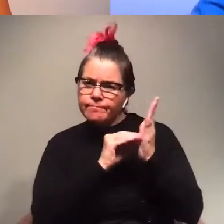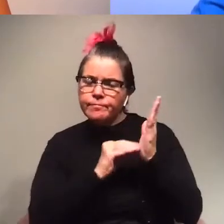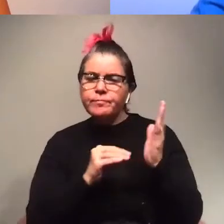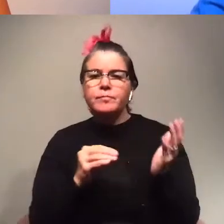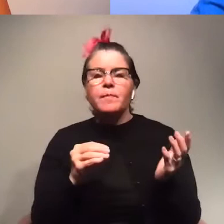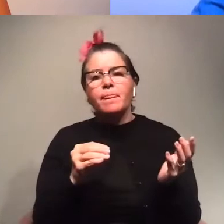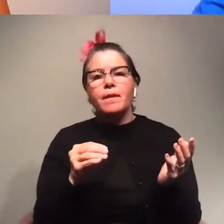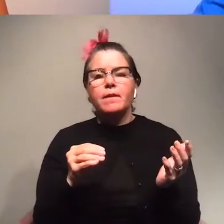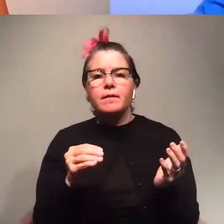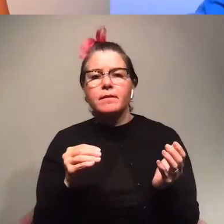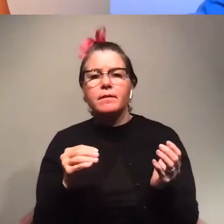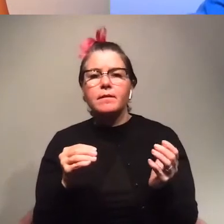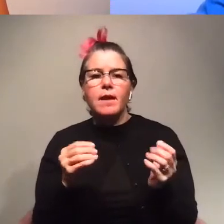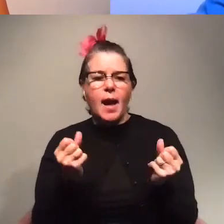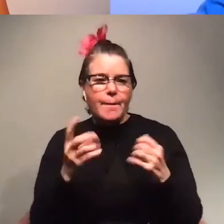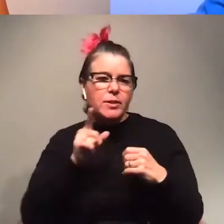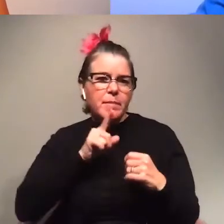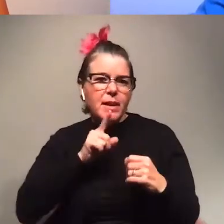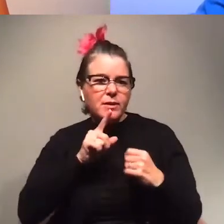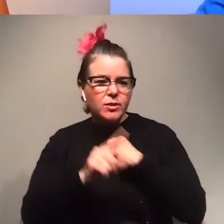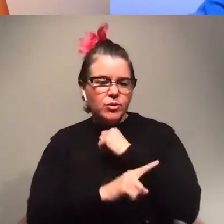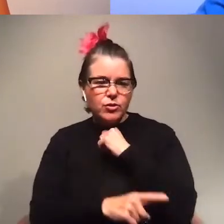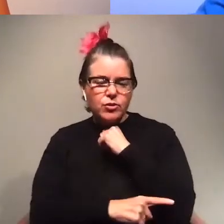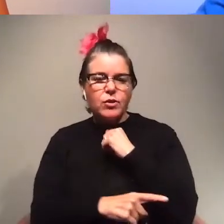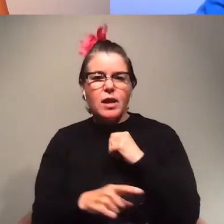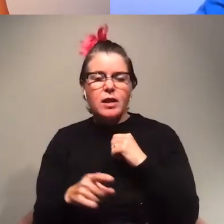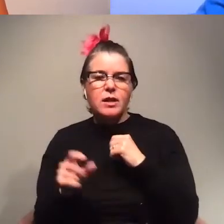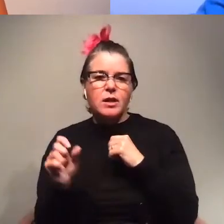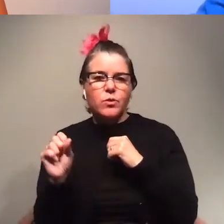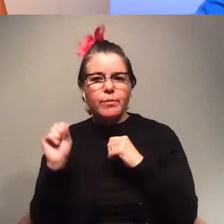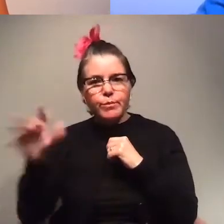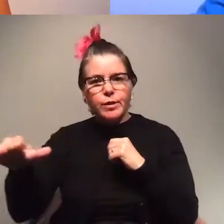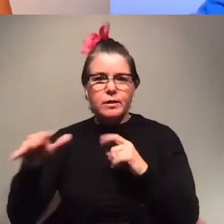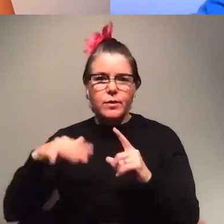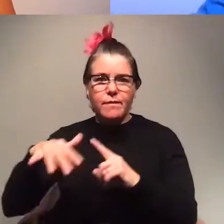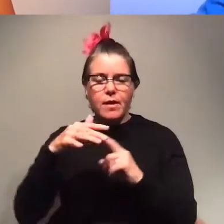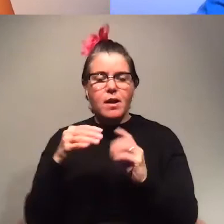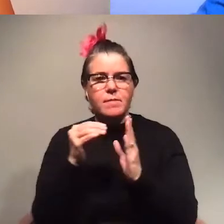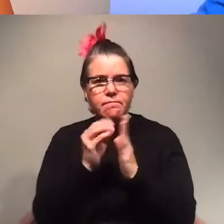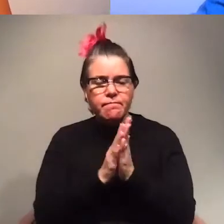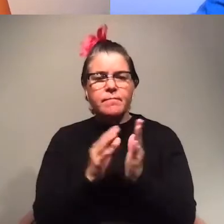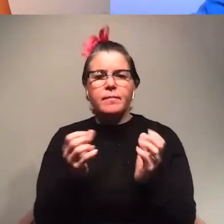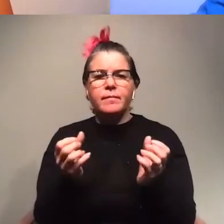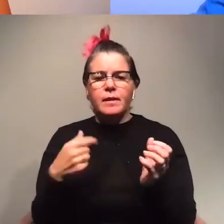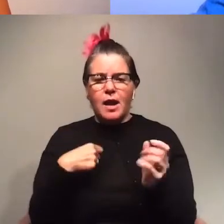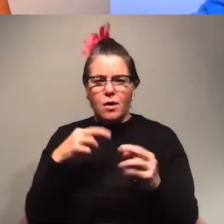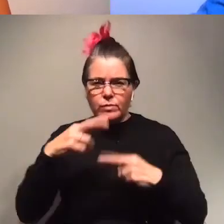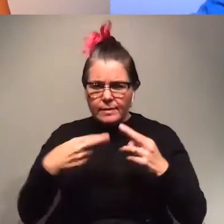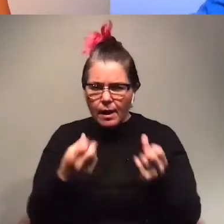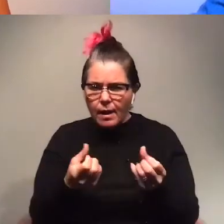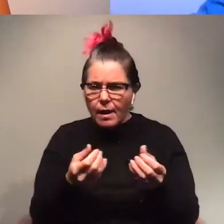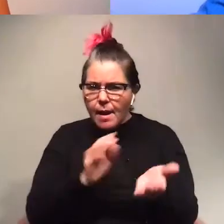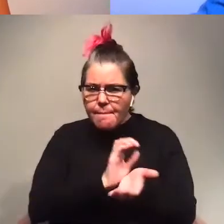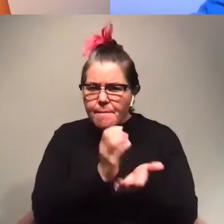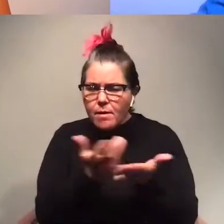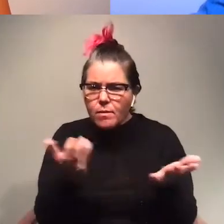take note of like how much plastic waste that we are putting into our environment, or how much did I recycle? Or even